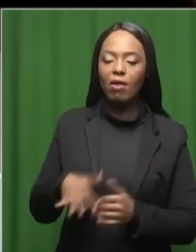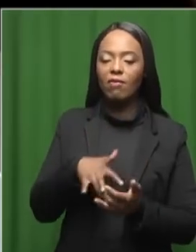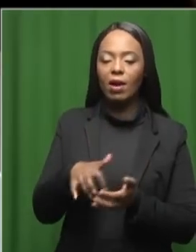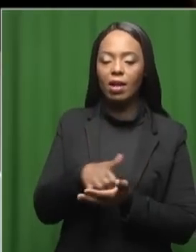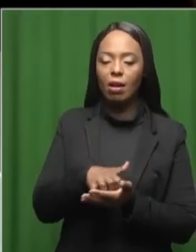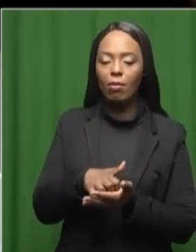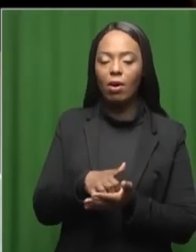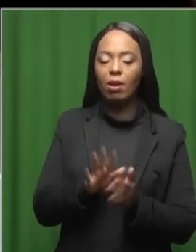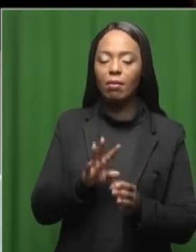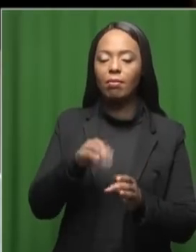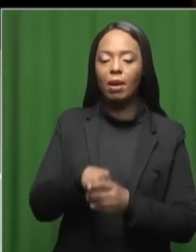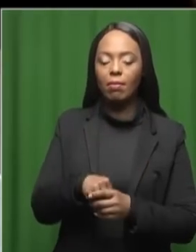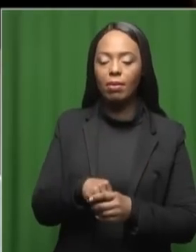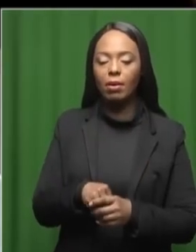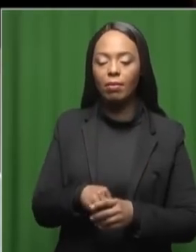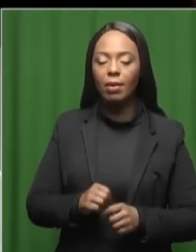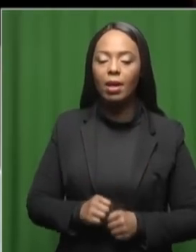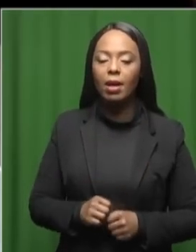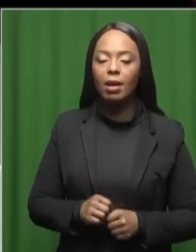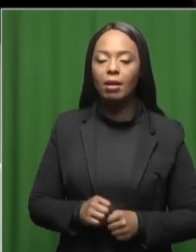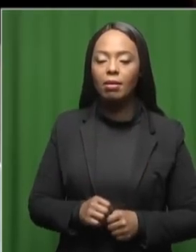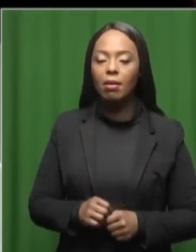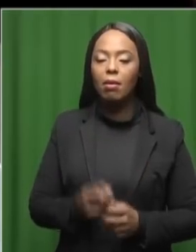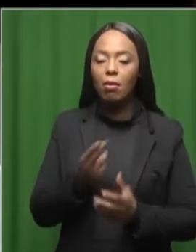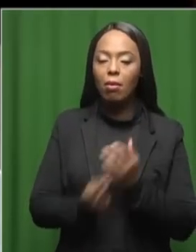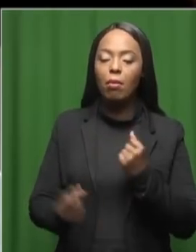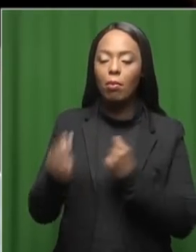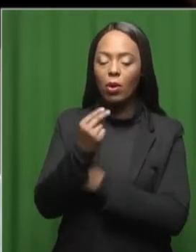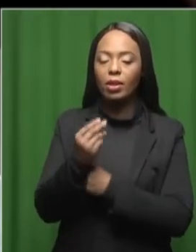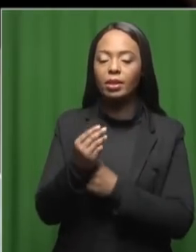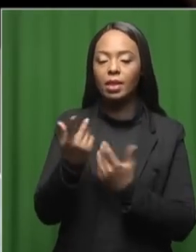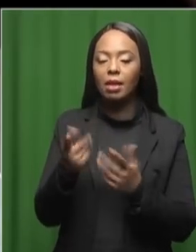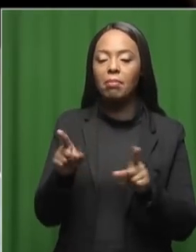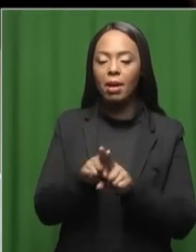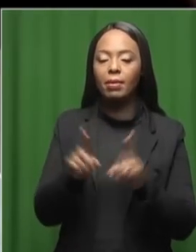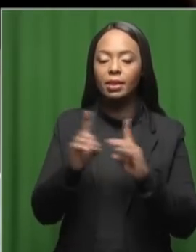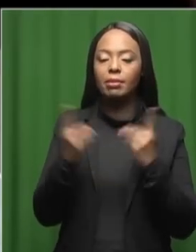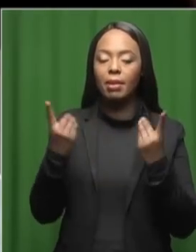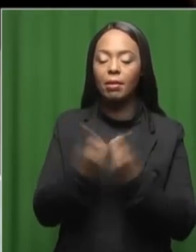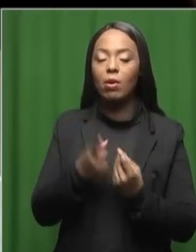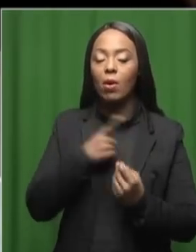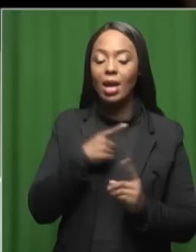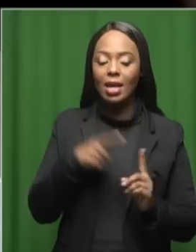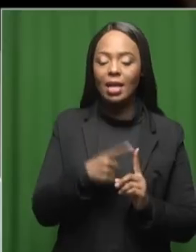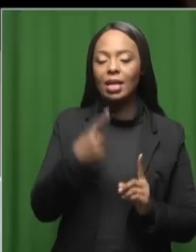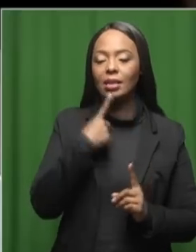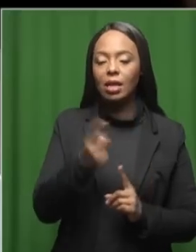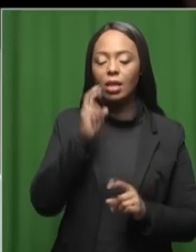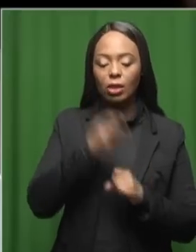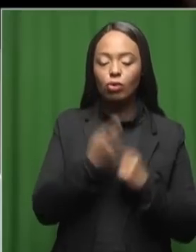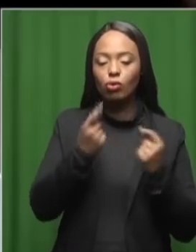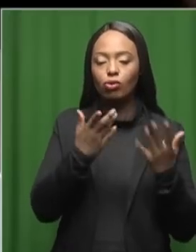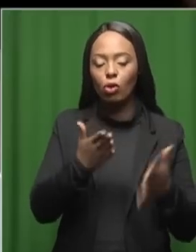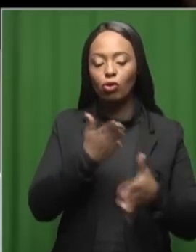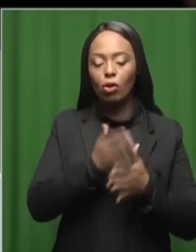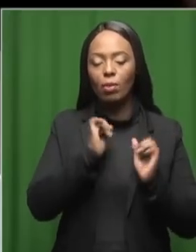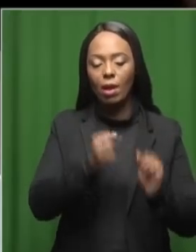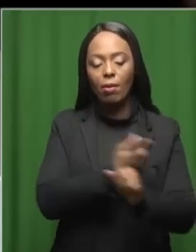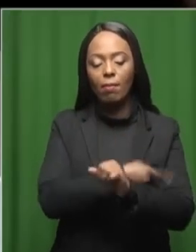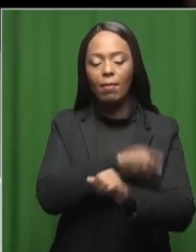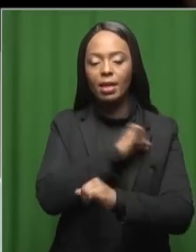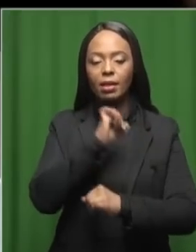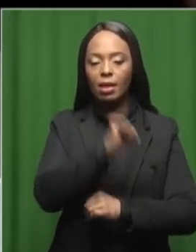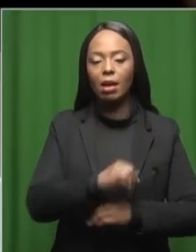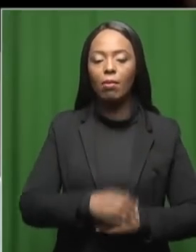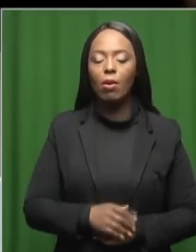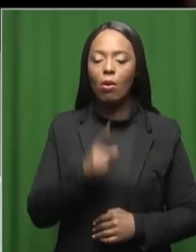quote her response. It's funny that you both serve in the same department, because she's saying that this is what needs to be done. It's their job, and they need to look after the